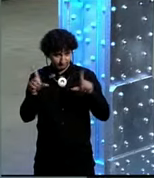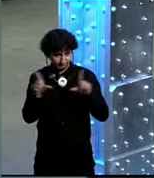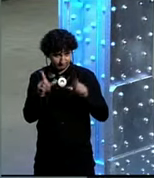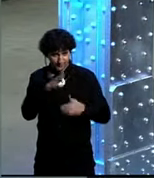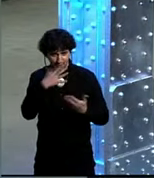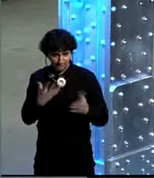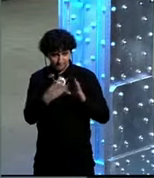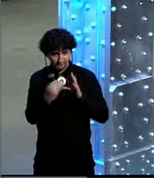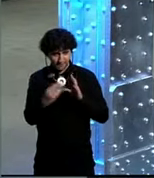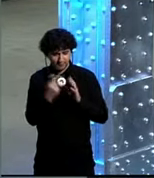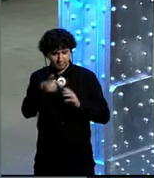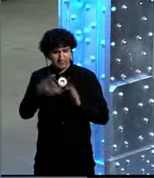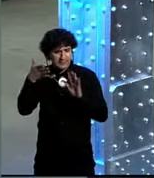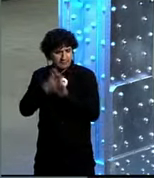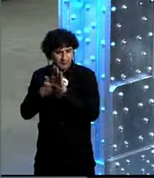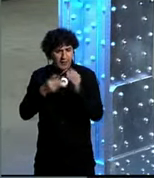did.